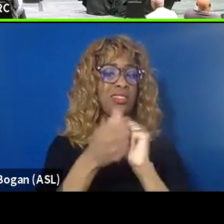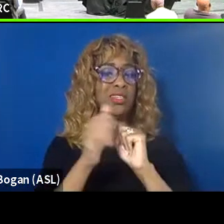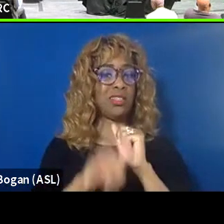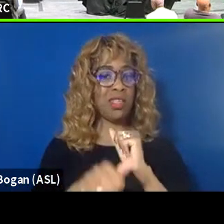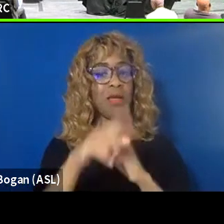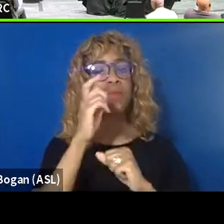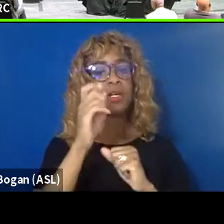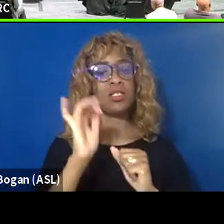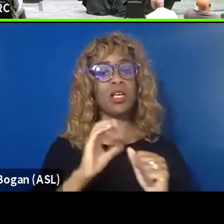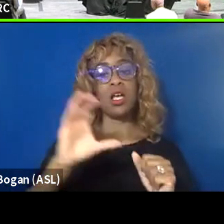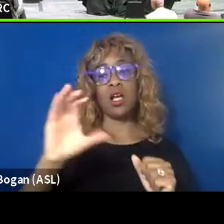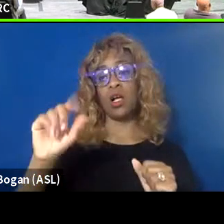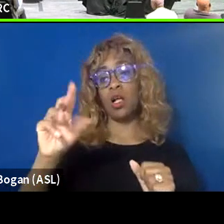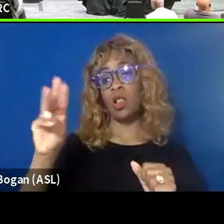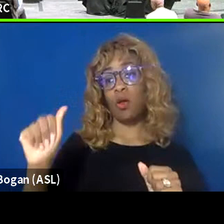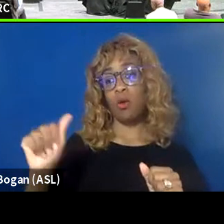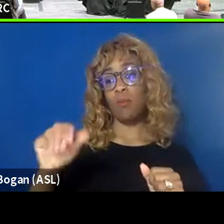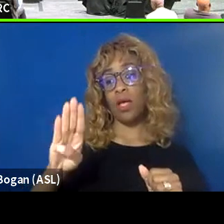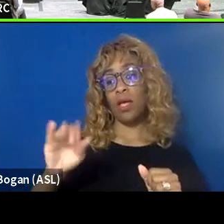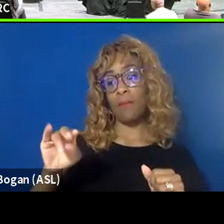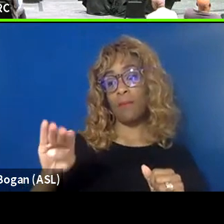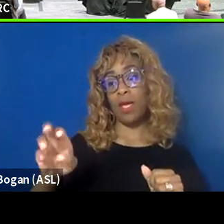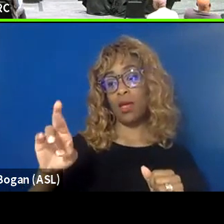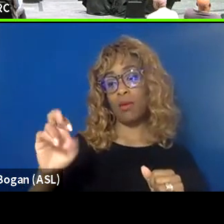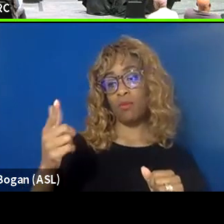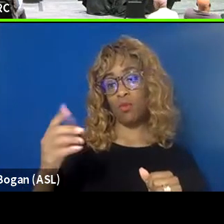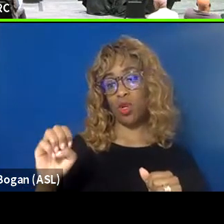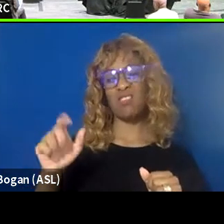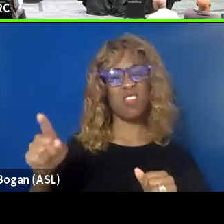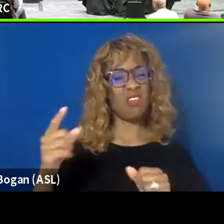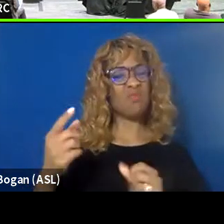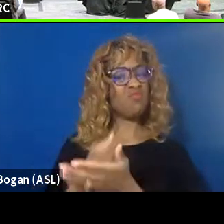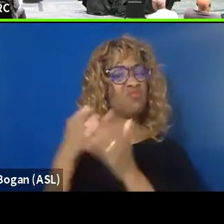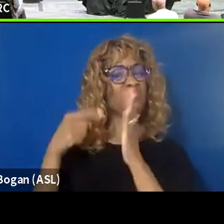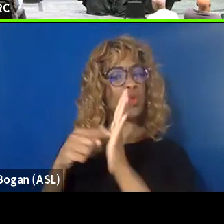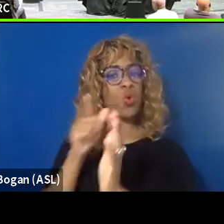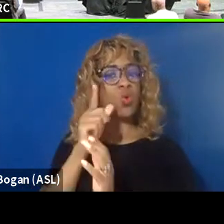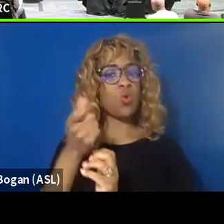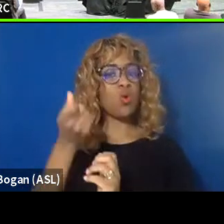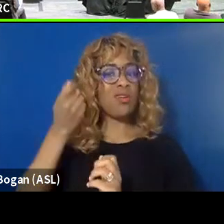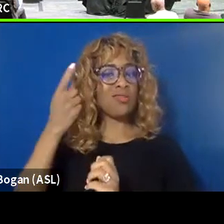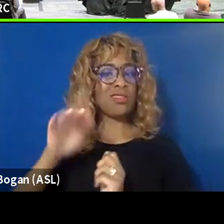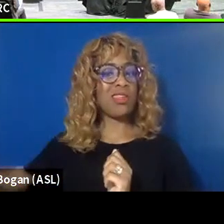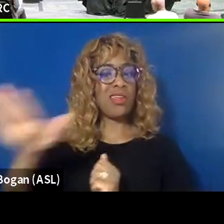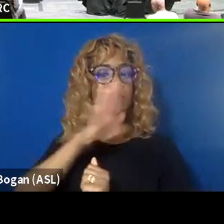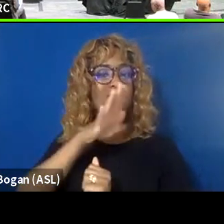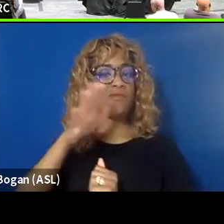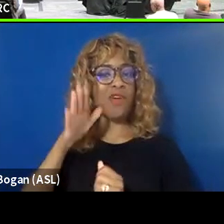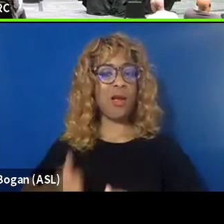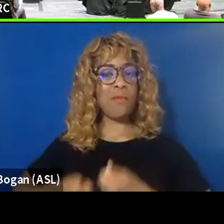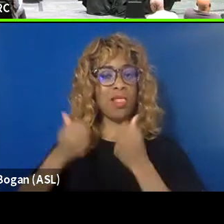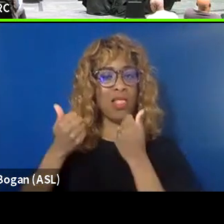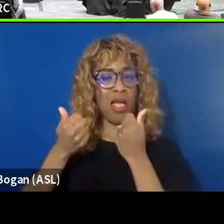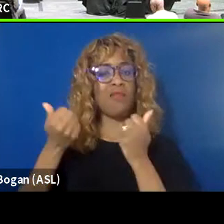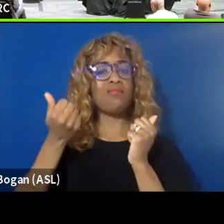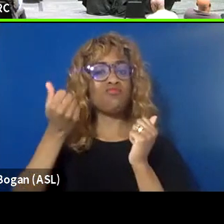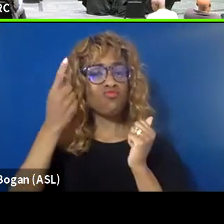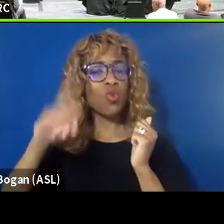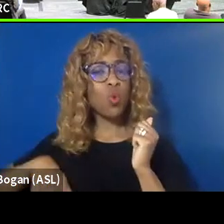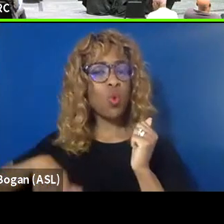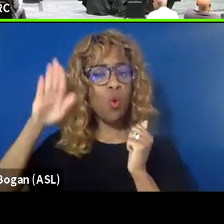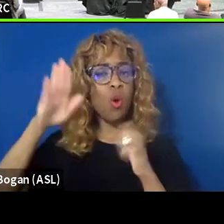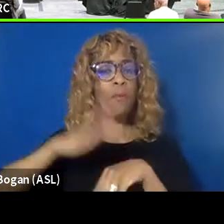earlier, Coloma, Bainbridge, Waterville deserve a representative who understands what the farm life is like, who understand what it's like to grow up on a